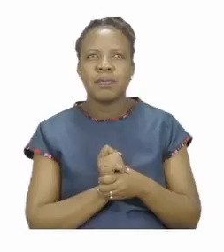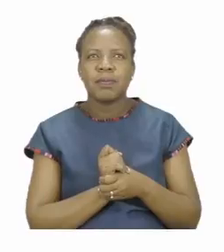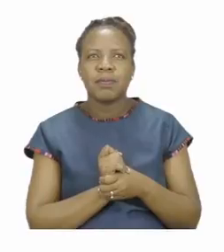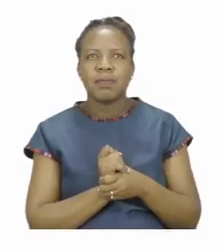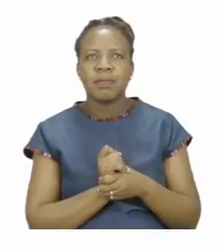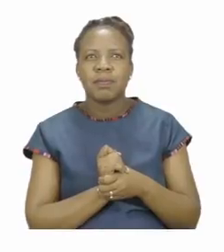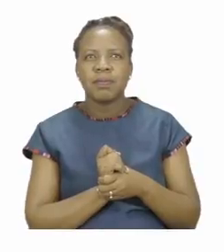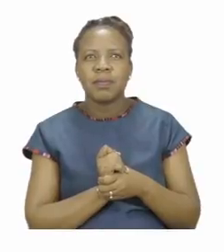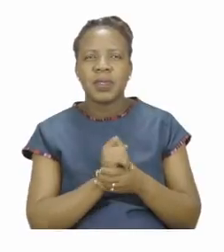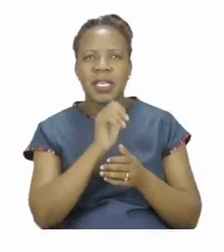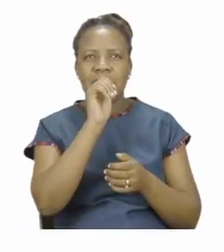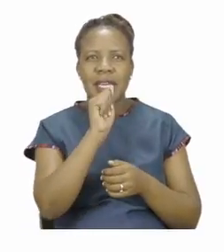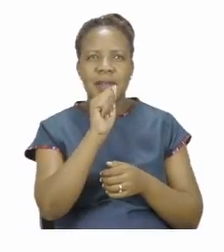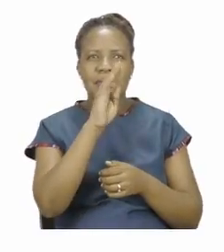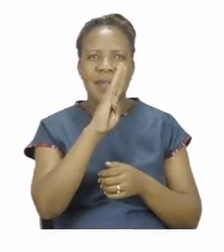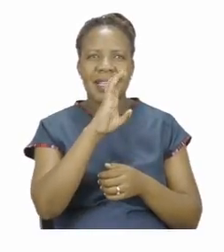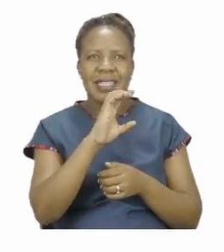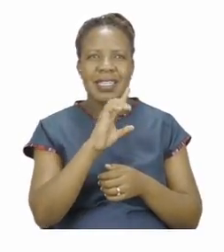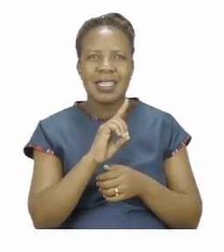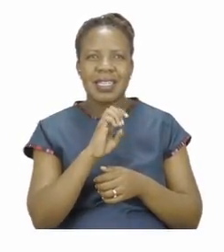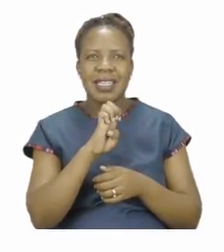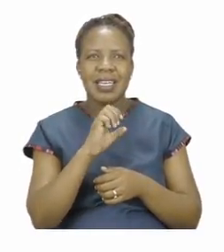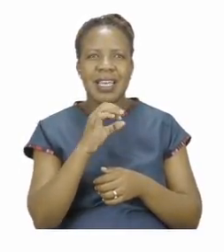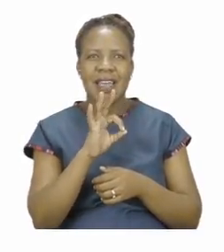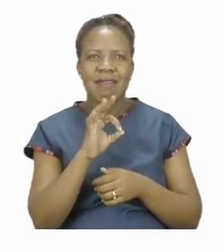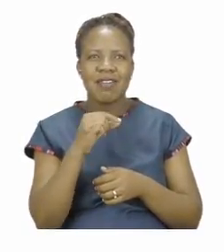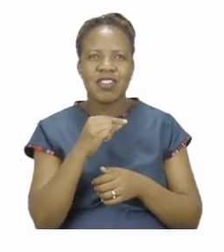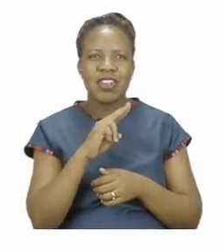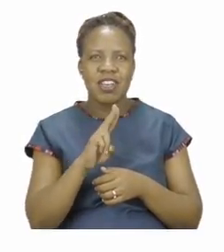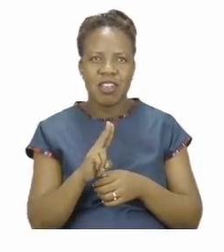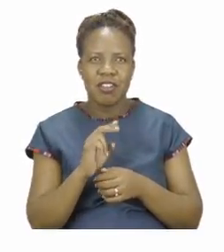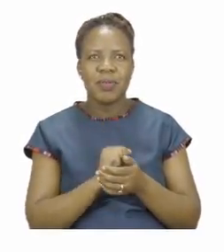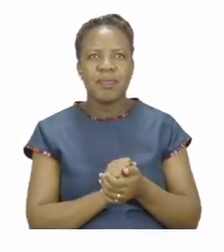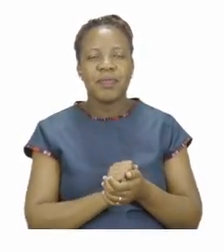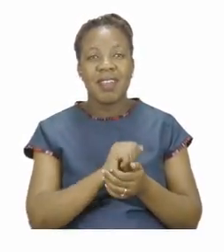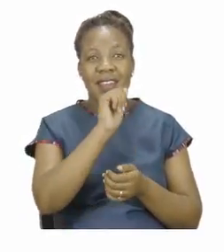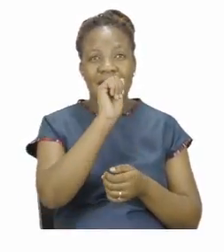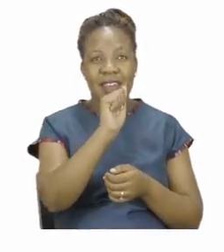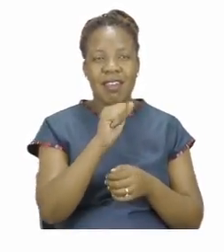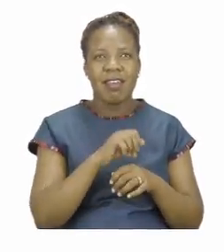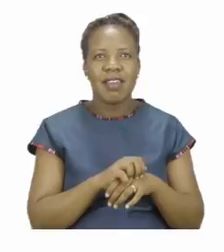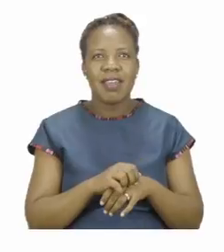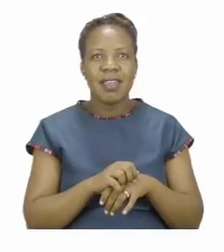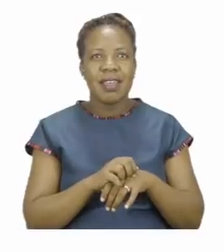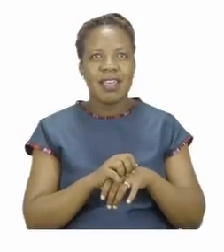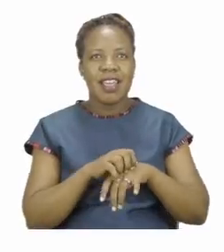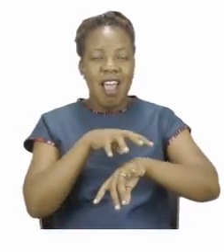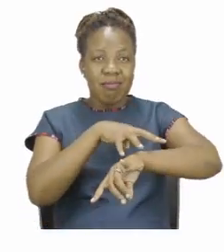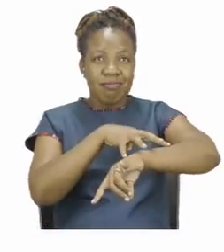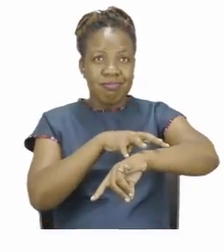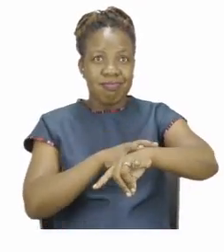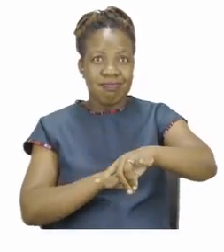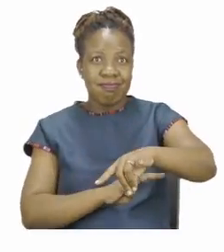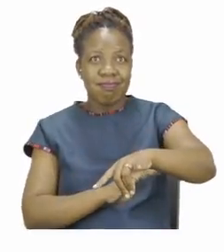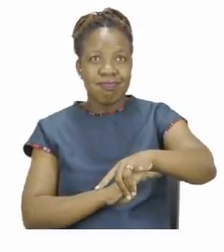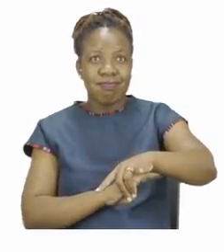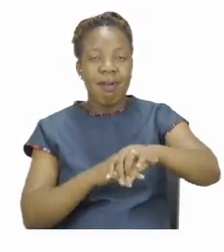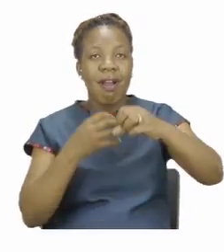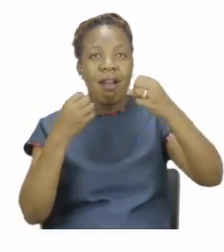questions and go back to the graph. The first one says, how many zebras are at the game